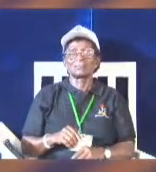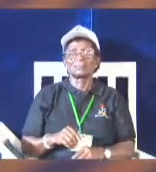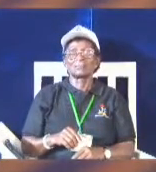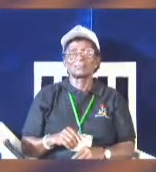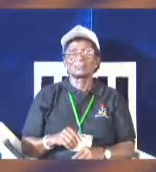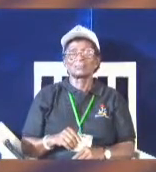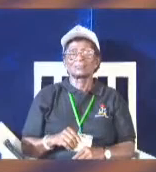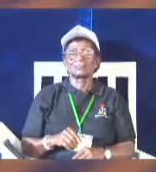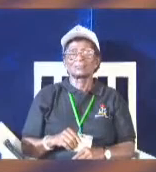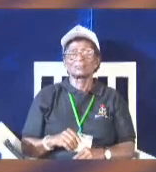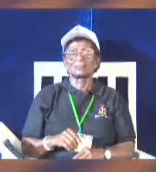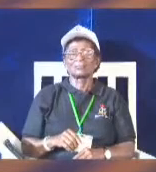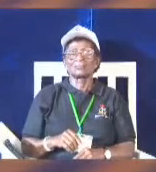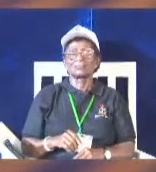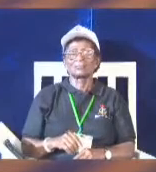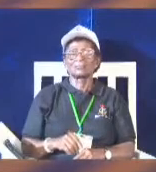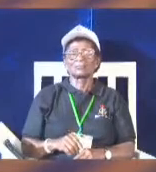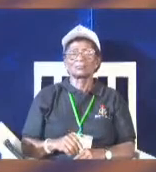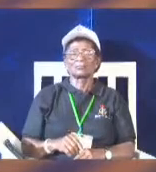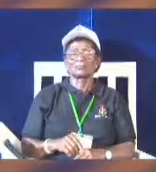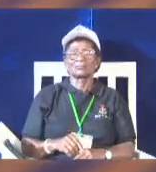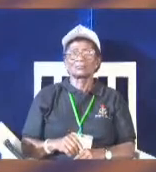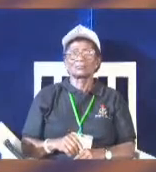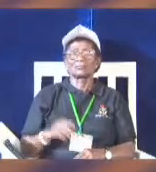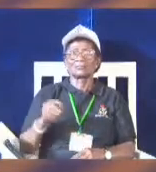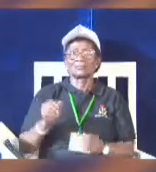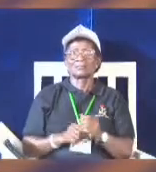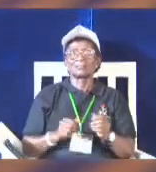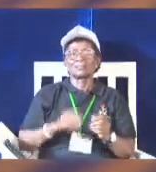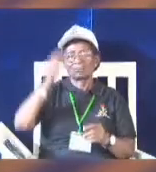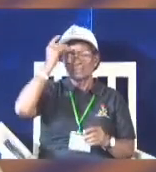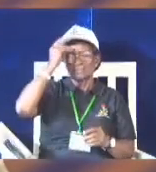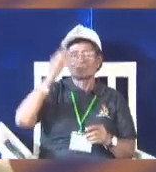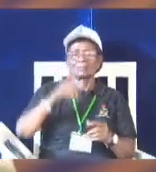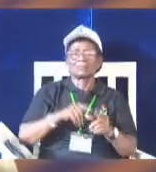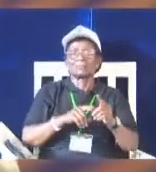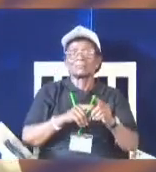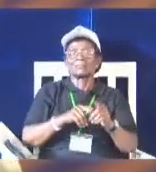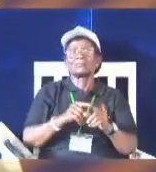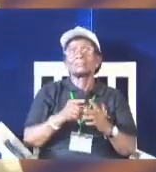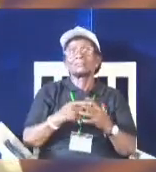every demon started running away.